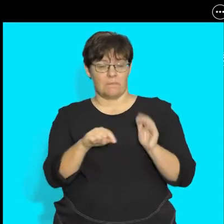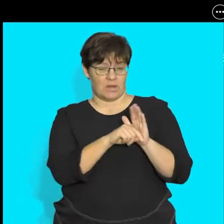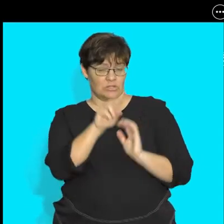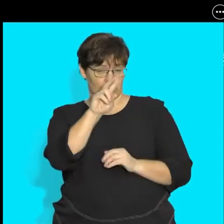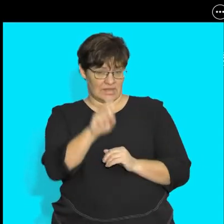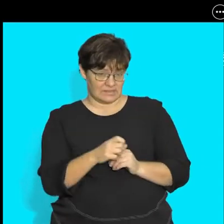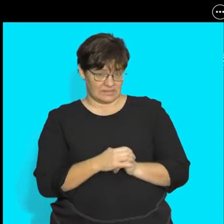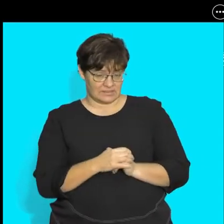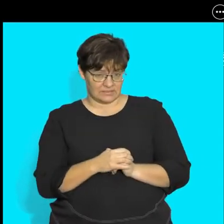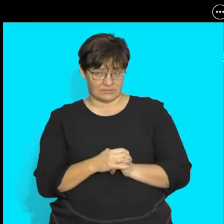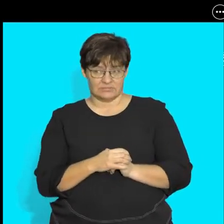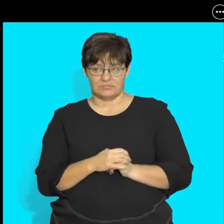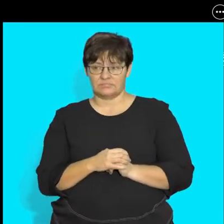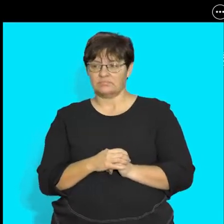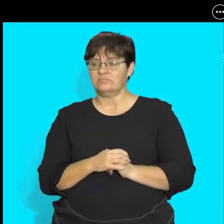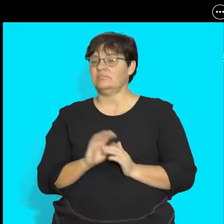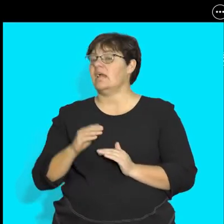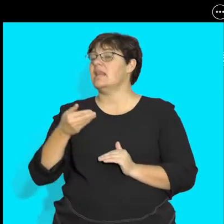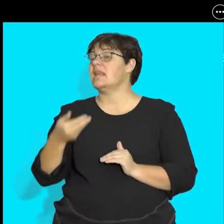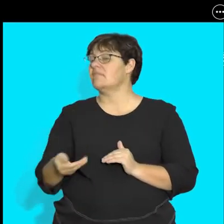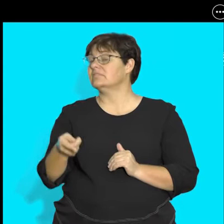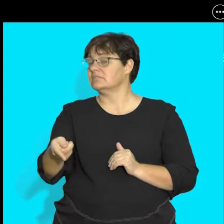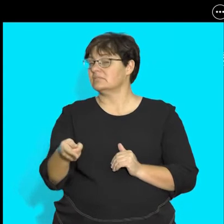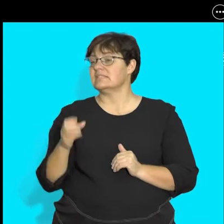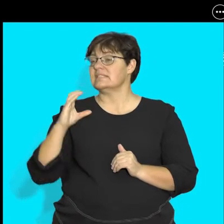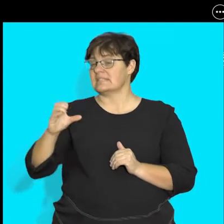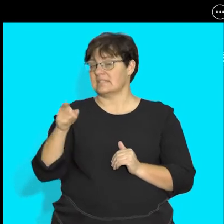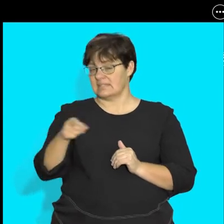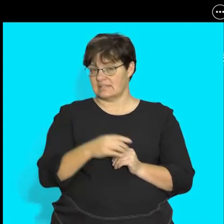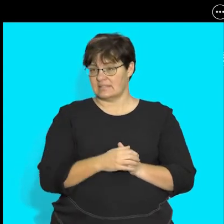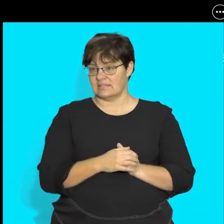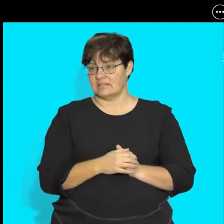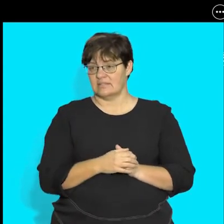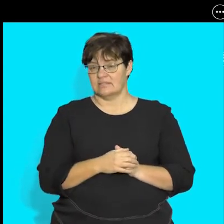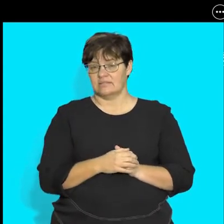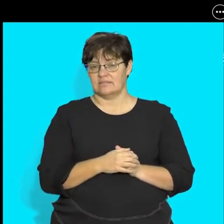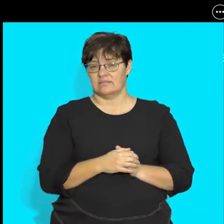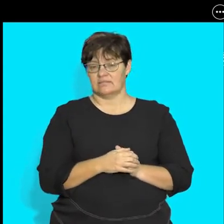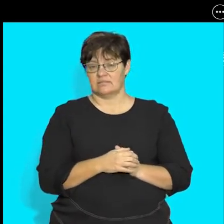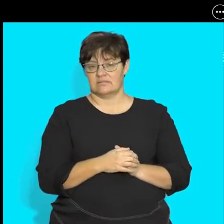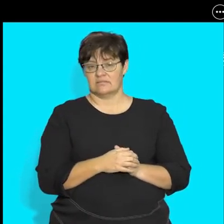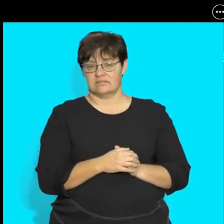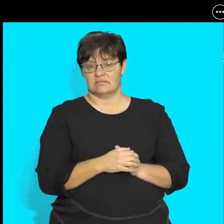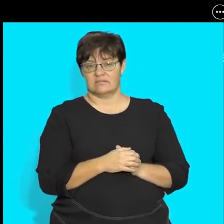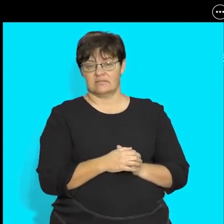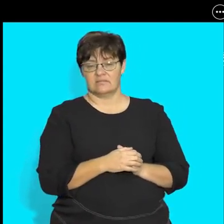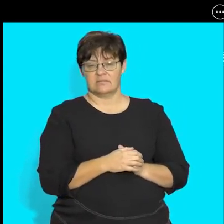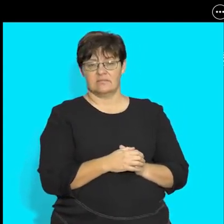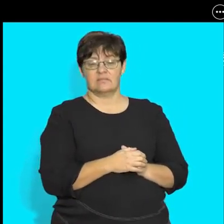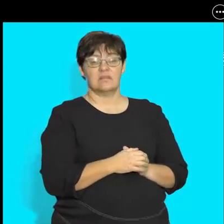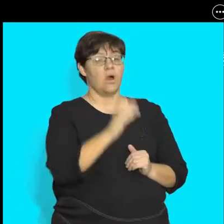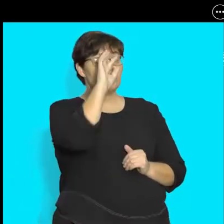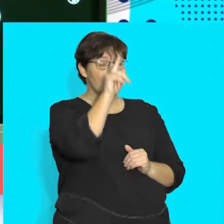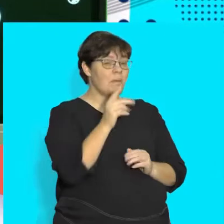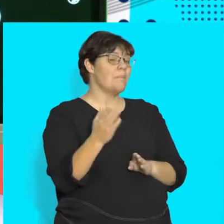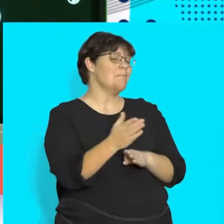my gradient, minus 2x. All that remains for me to calculate is what is the y-cut.